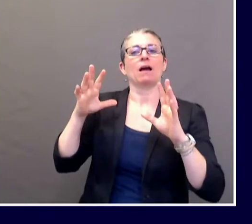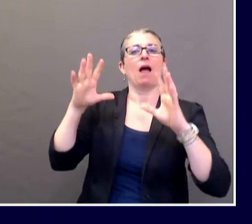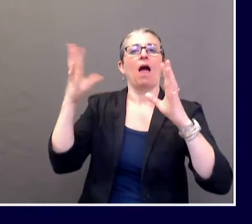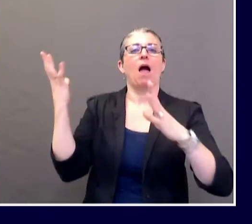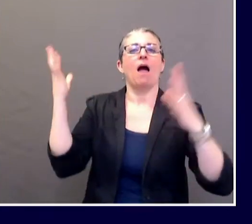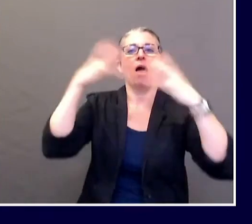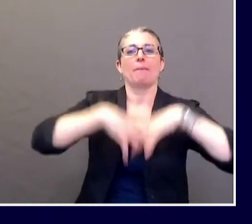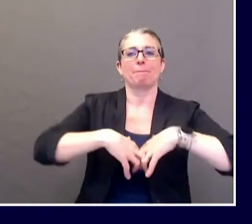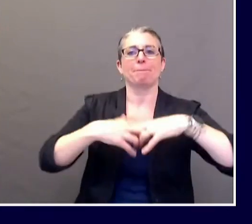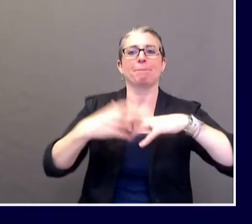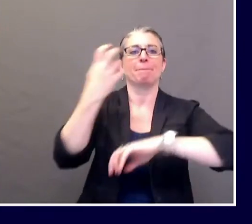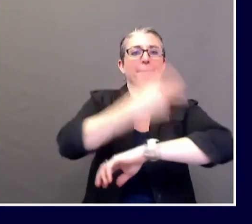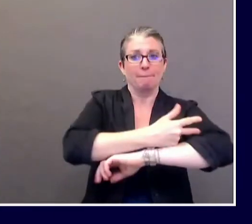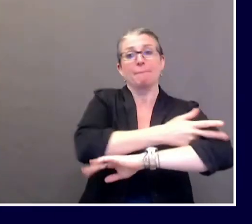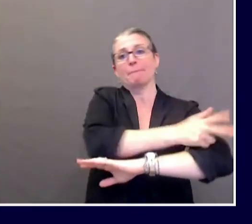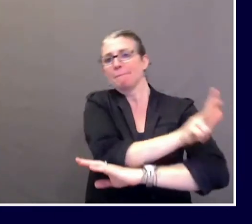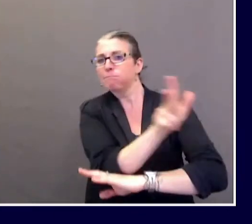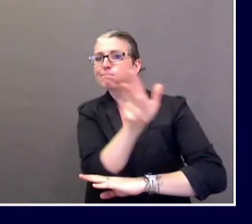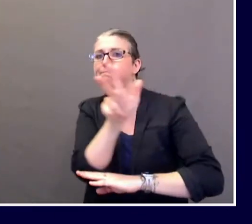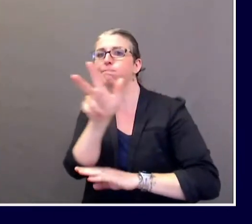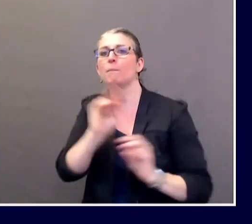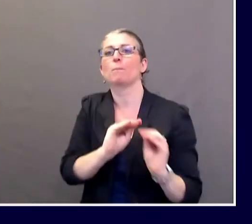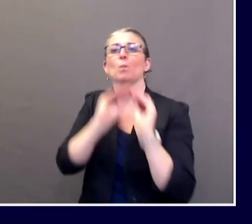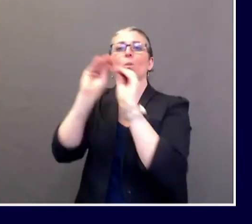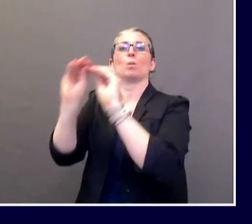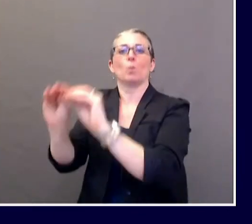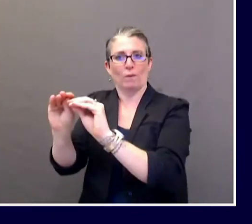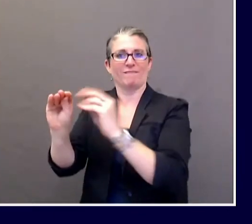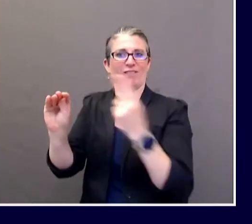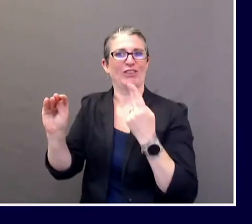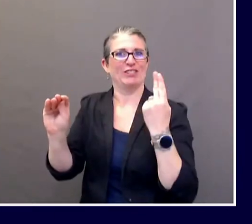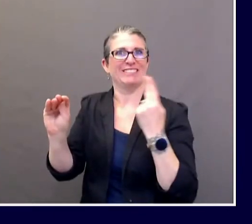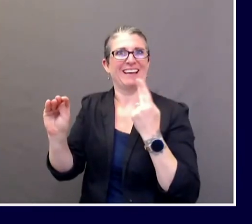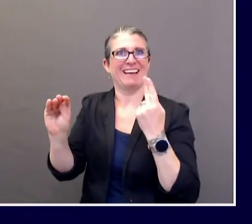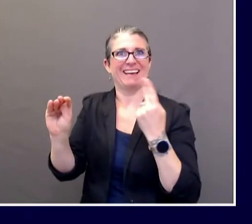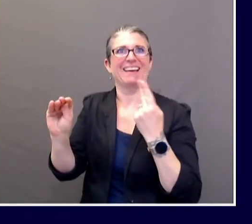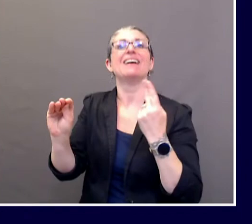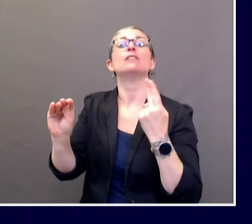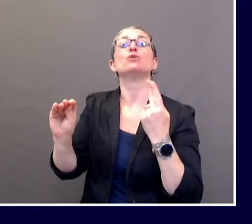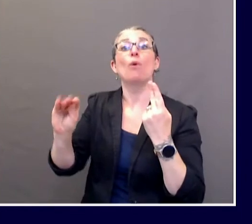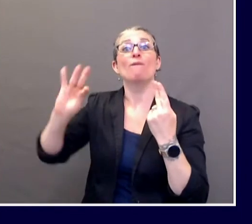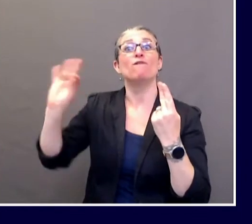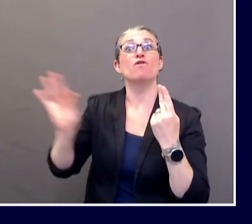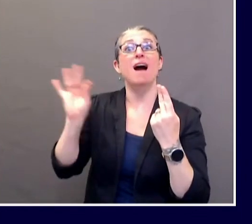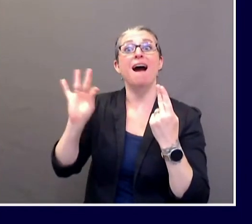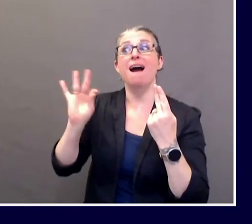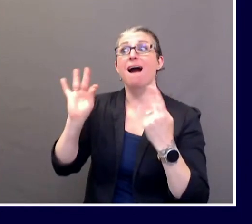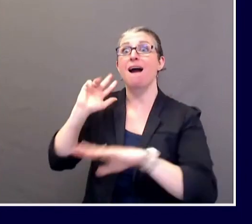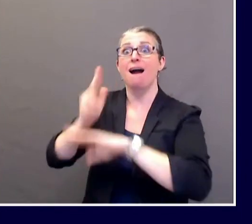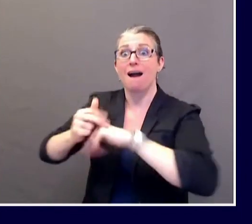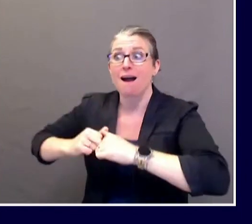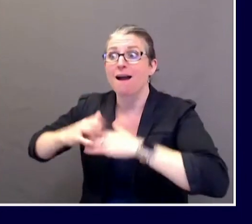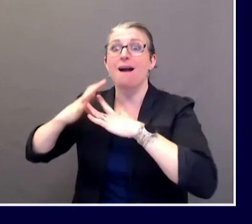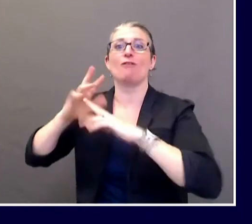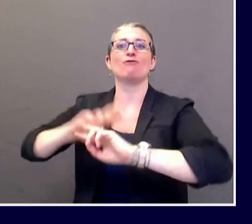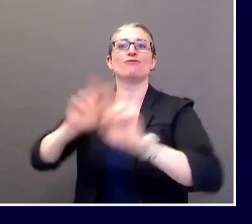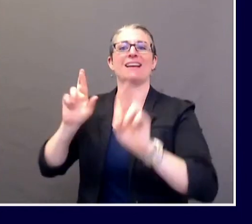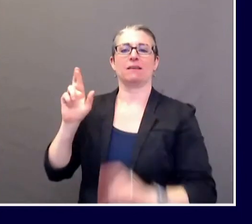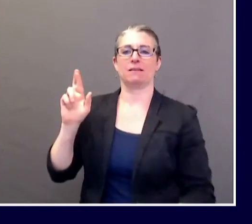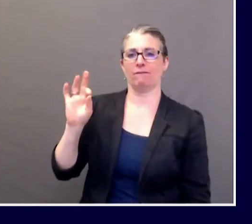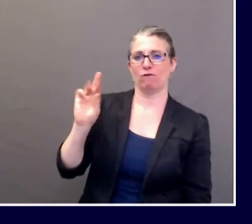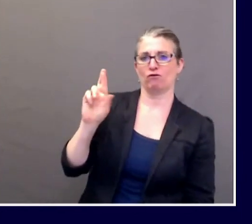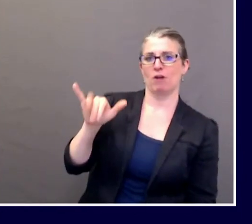Friday. Similar to what we've been doing in Biddeford and Windham before that, There will be a mixture of scheduled appointments,